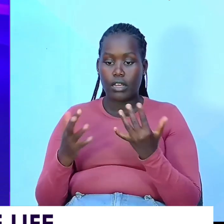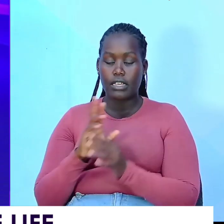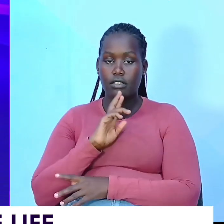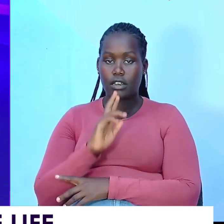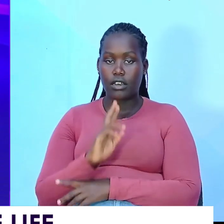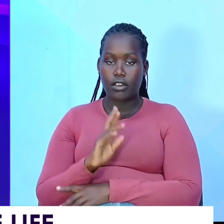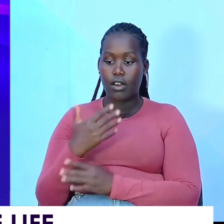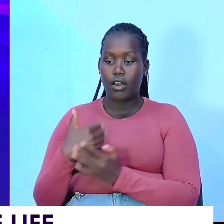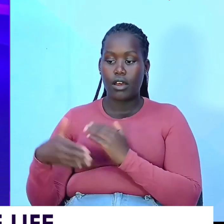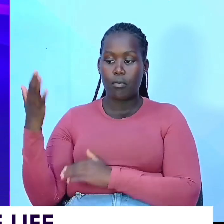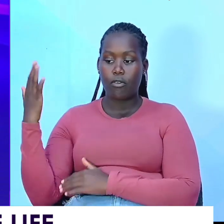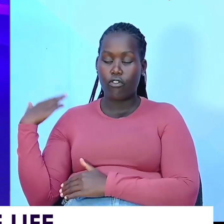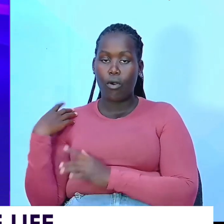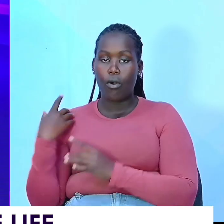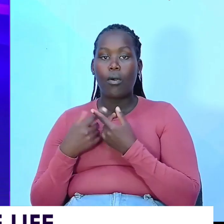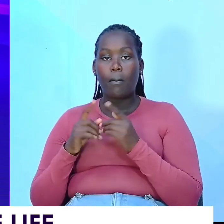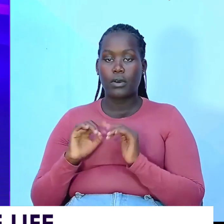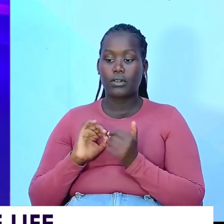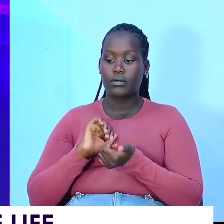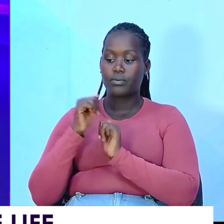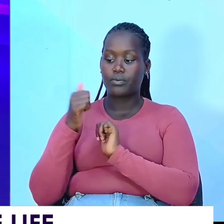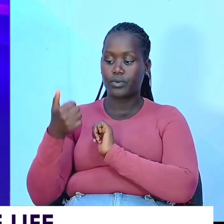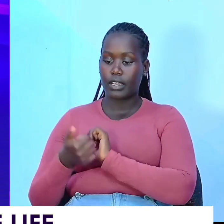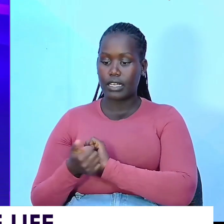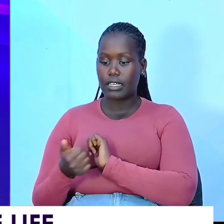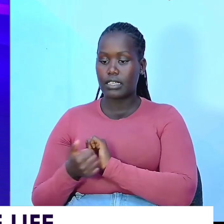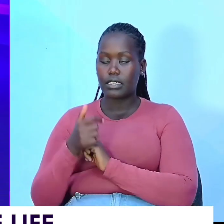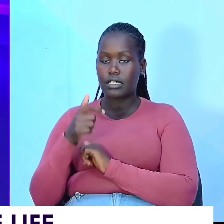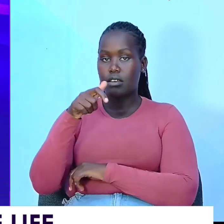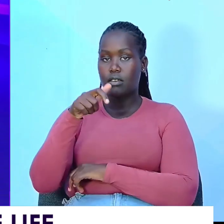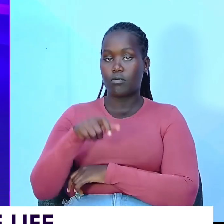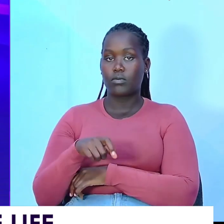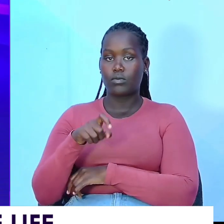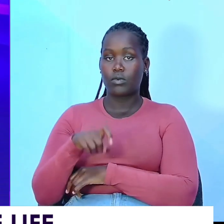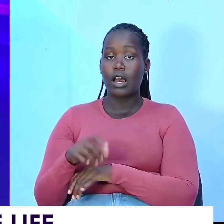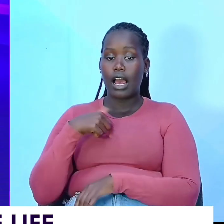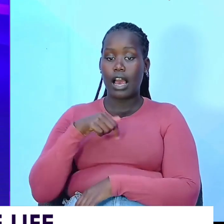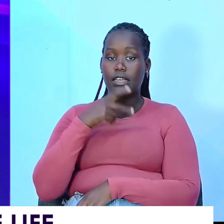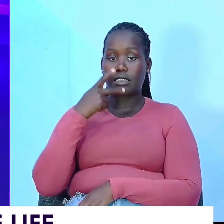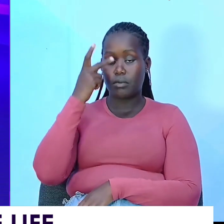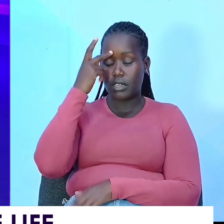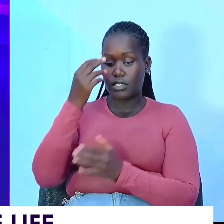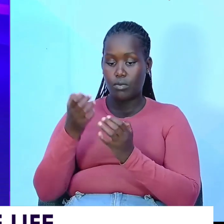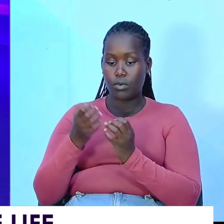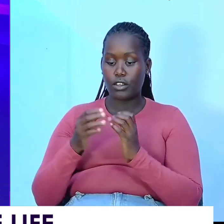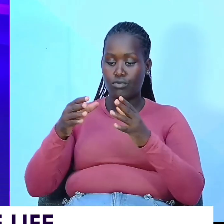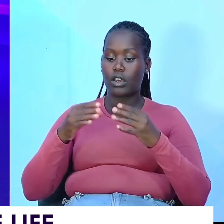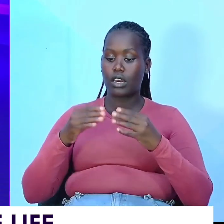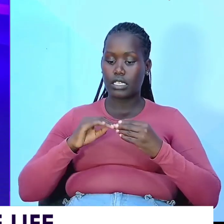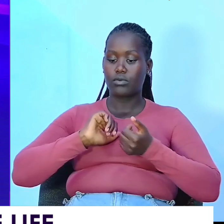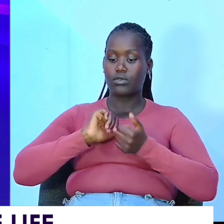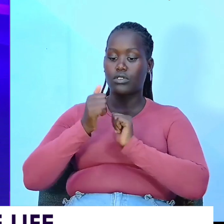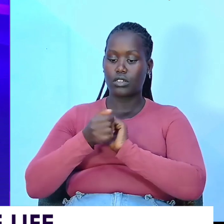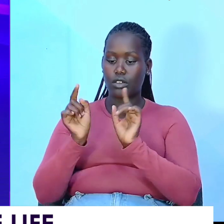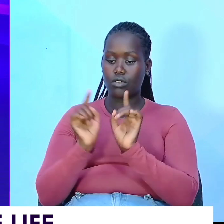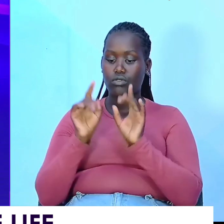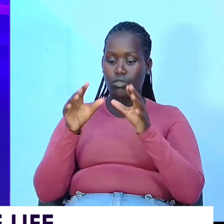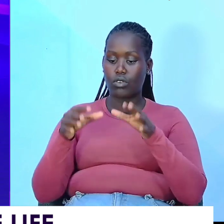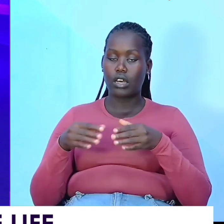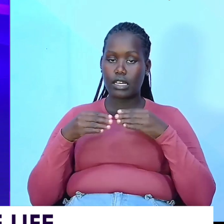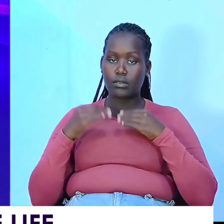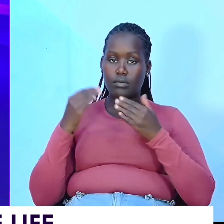before. But change is inevitable. So as parents, we also need to embrace change and accept